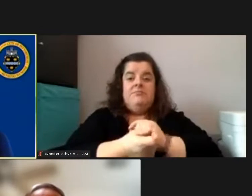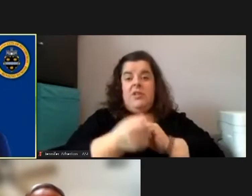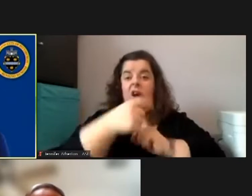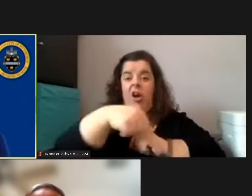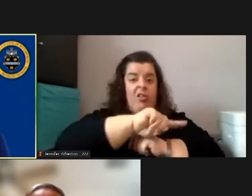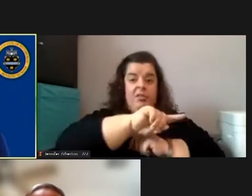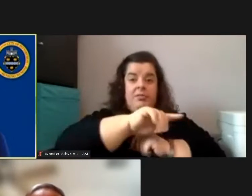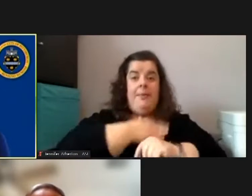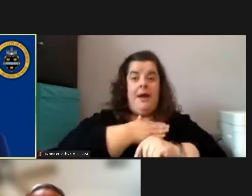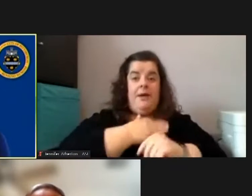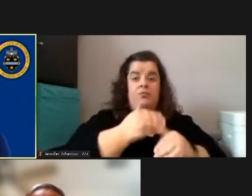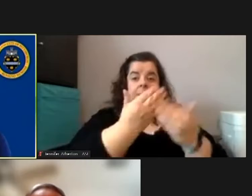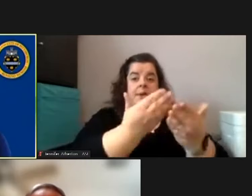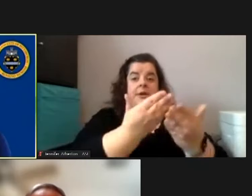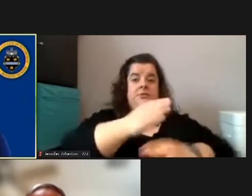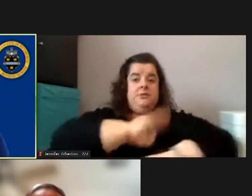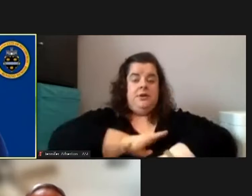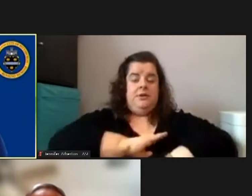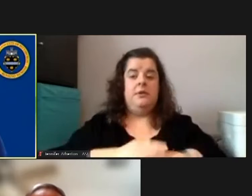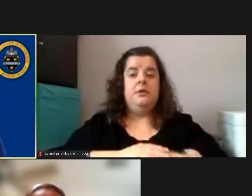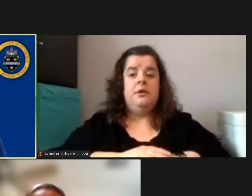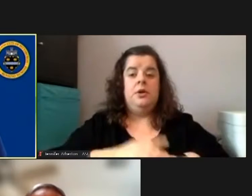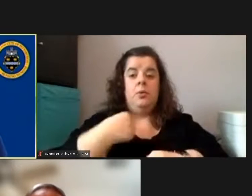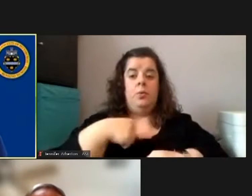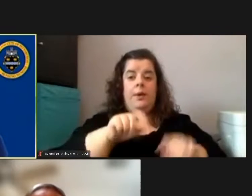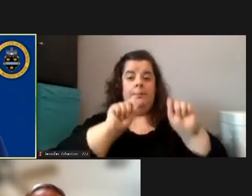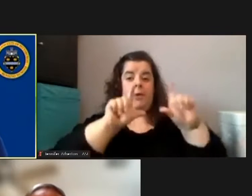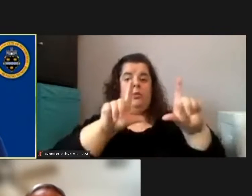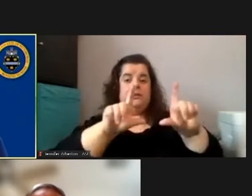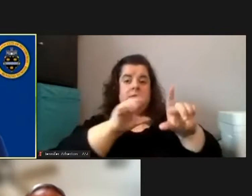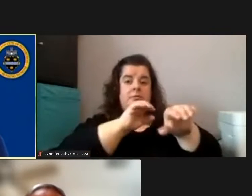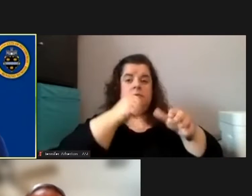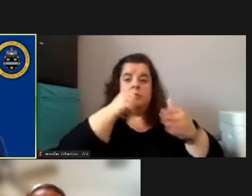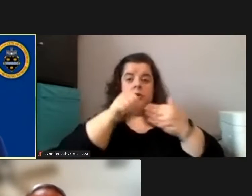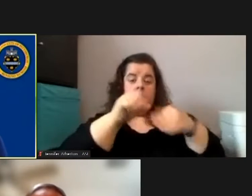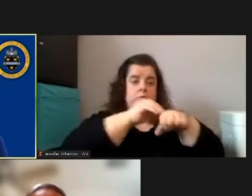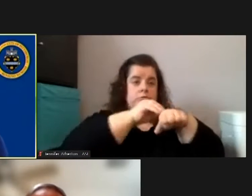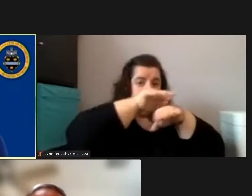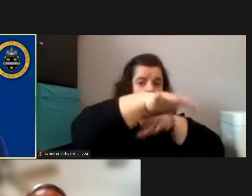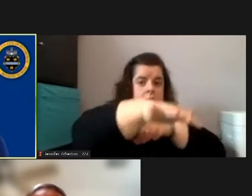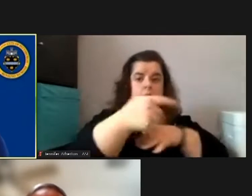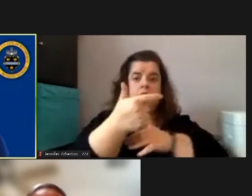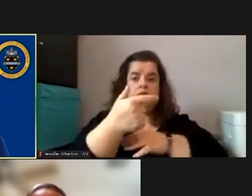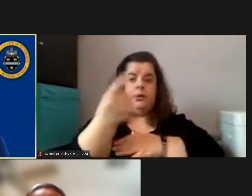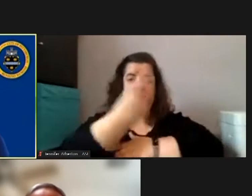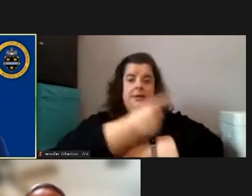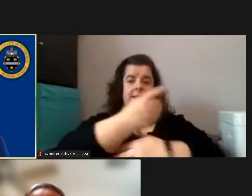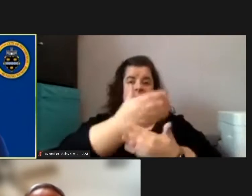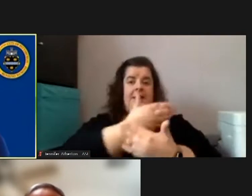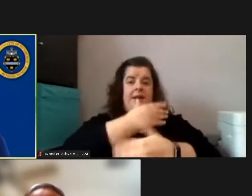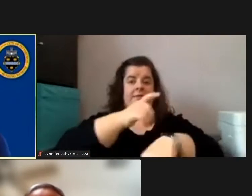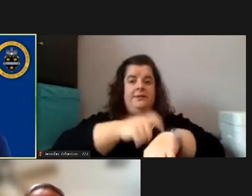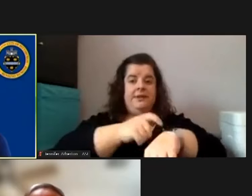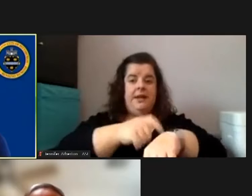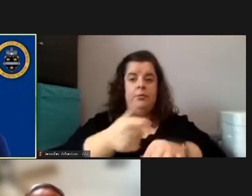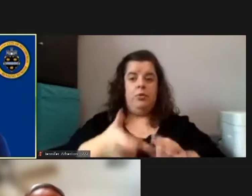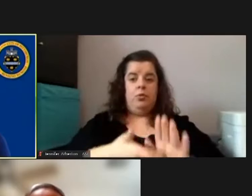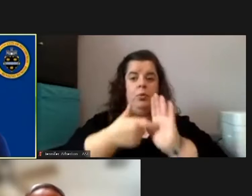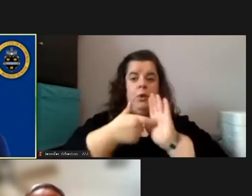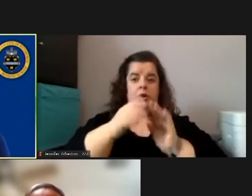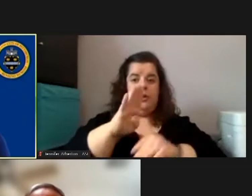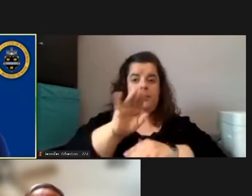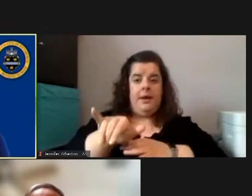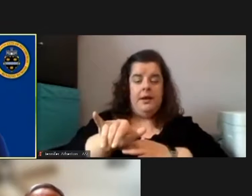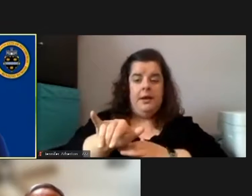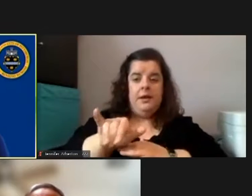So we have posted and mailed notice to the abutting property owners 21 days in advance as required by the